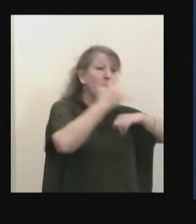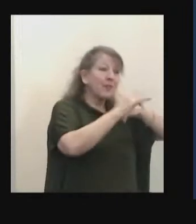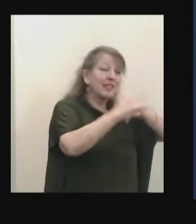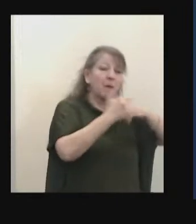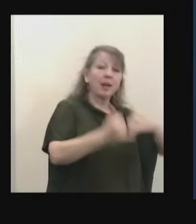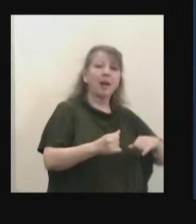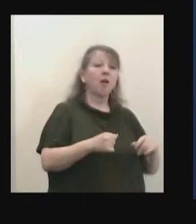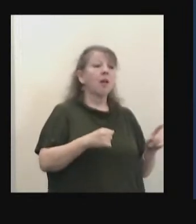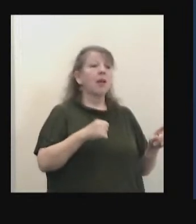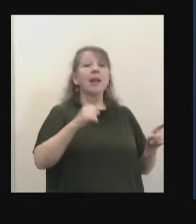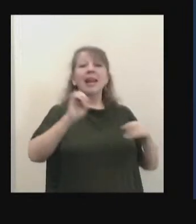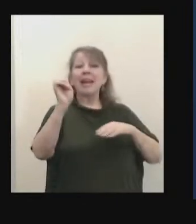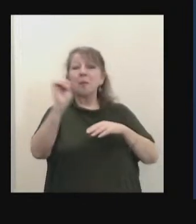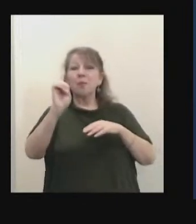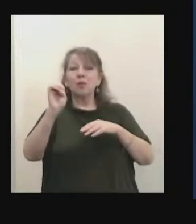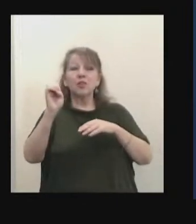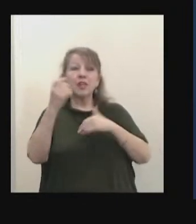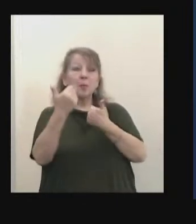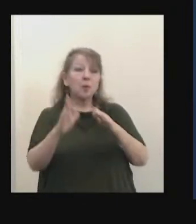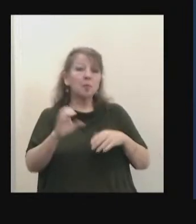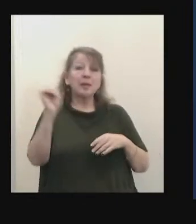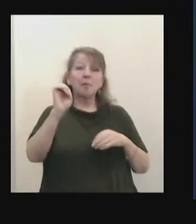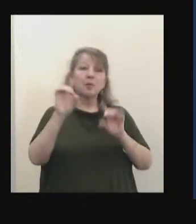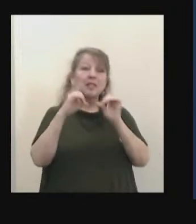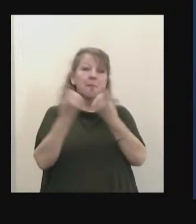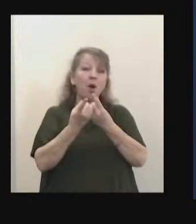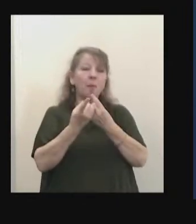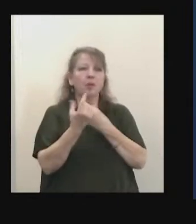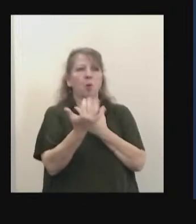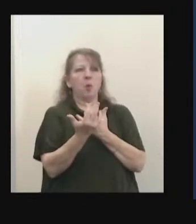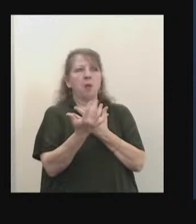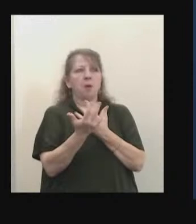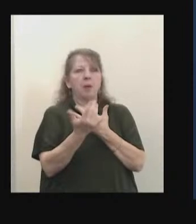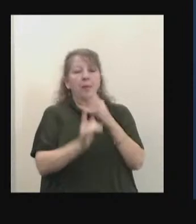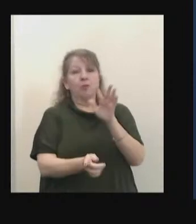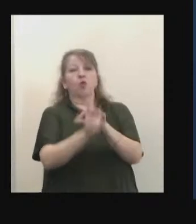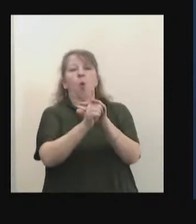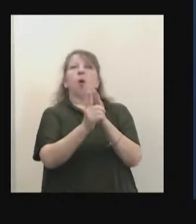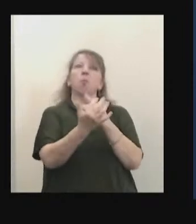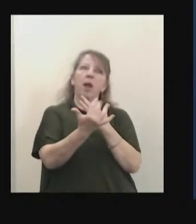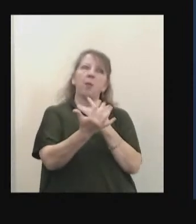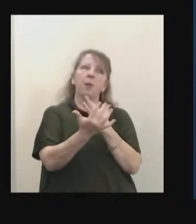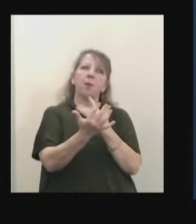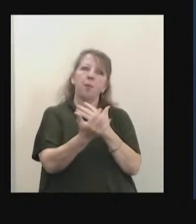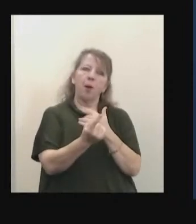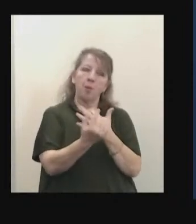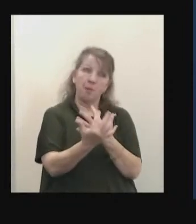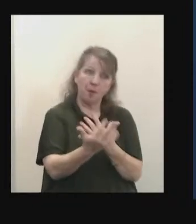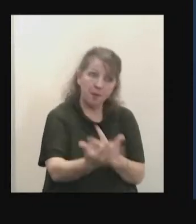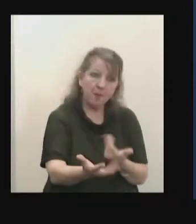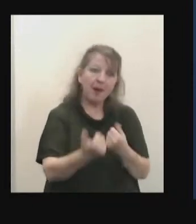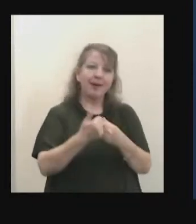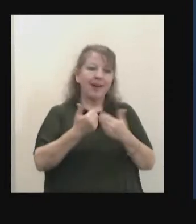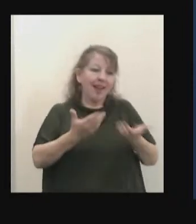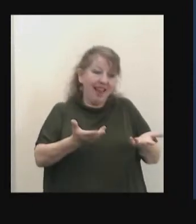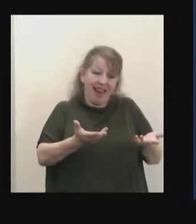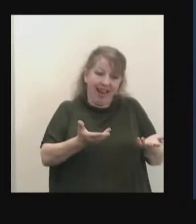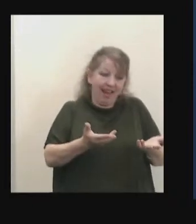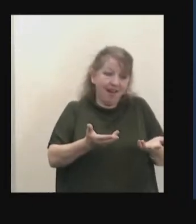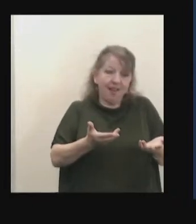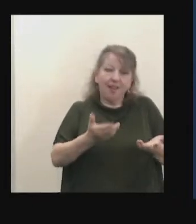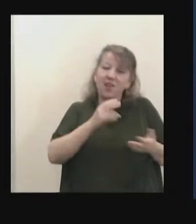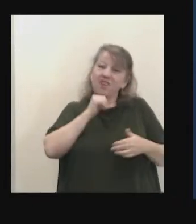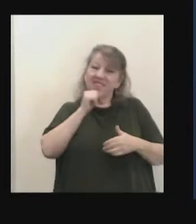in emergency departments and emergency rooms are super high for problems that are not completely emergent,